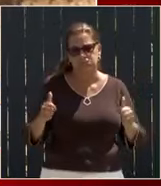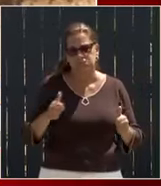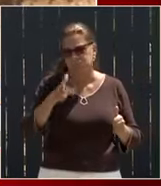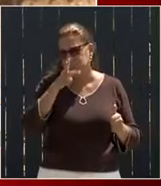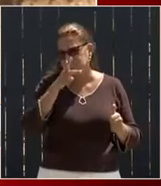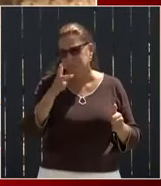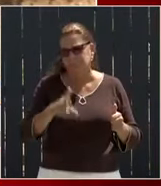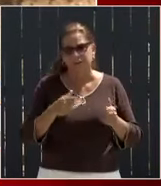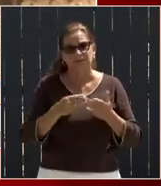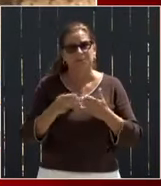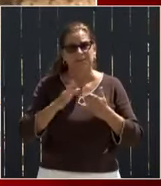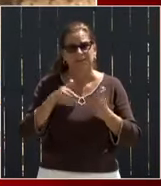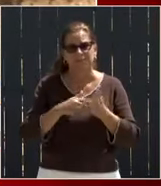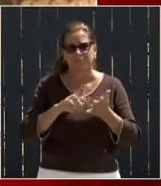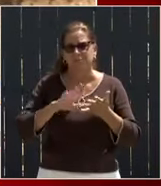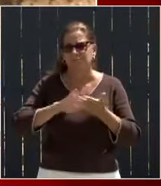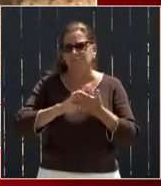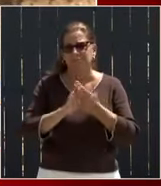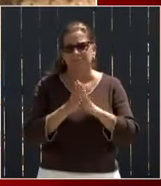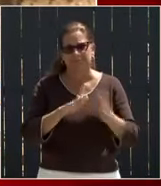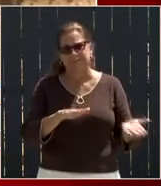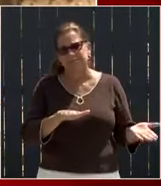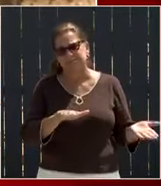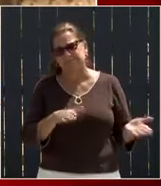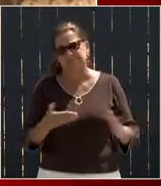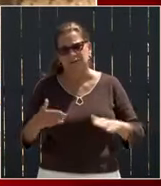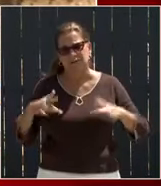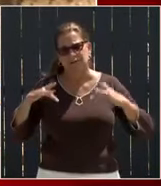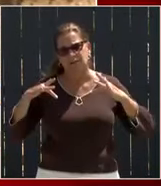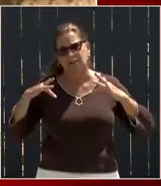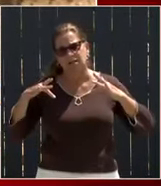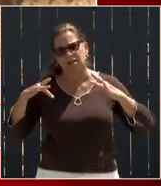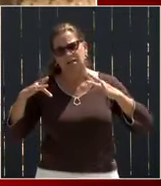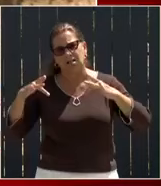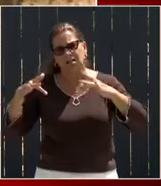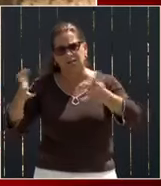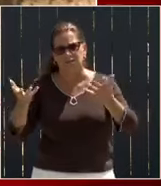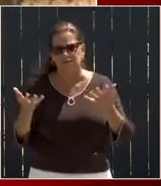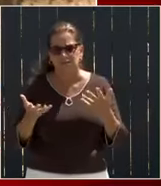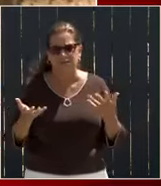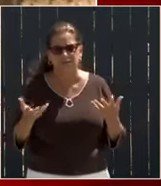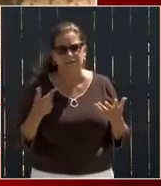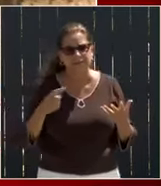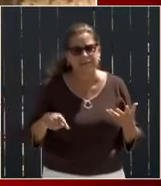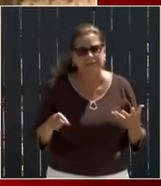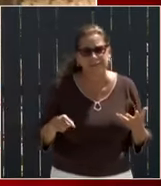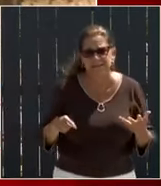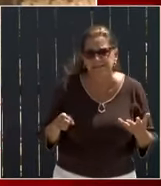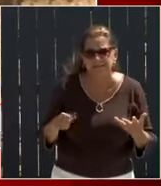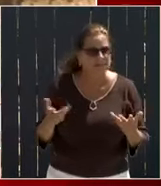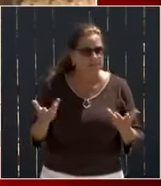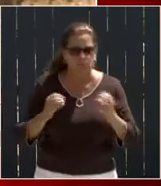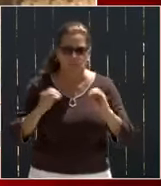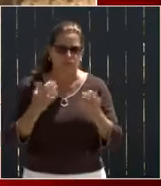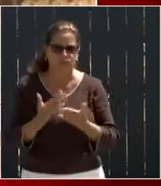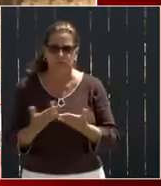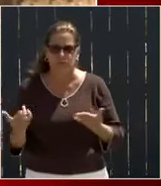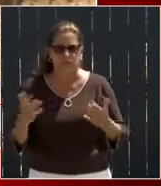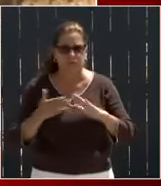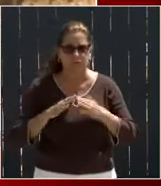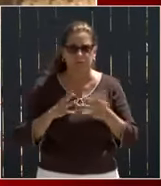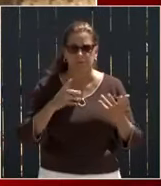no longer a place that the community used. It was no longer a resource that we could fully use or appreciate. The Skyland Town